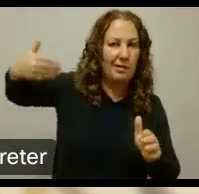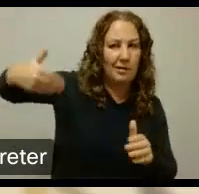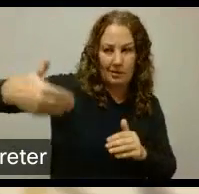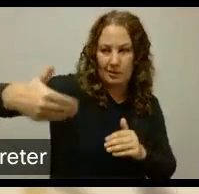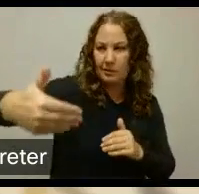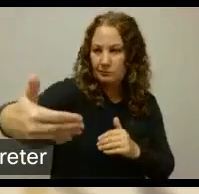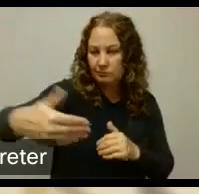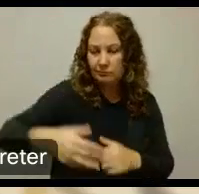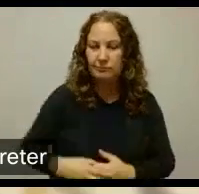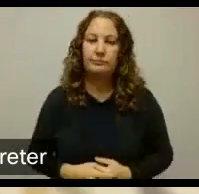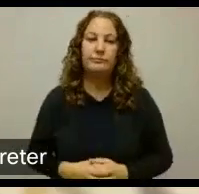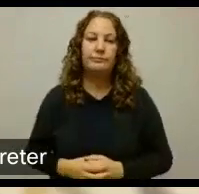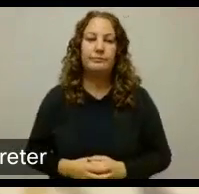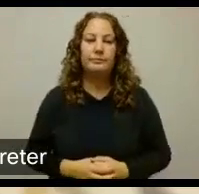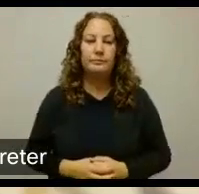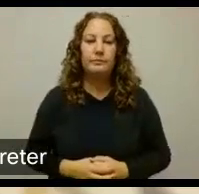order.